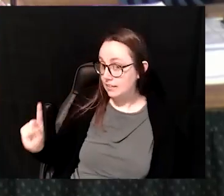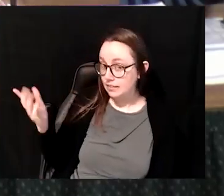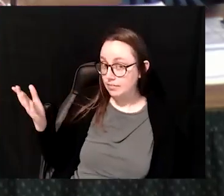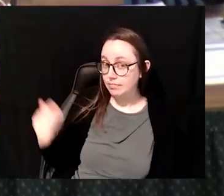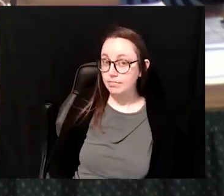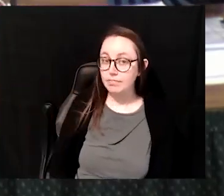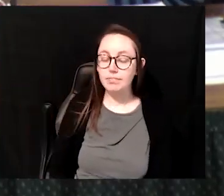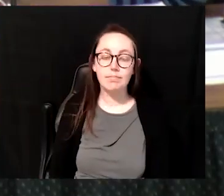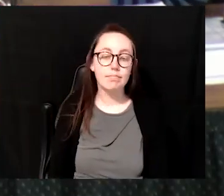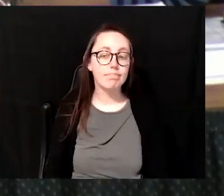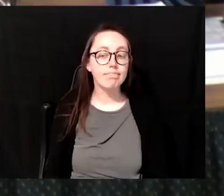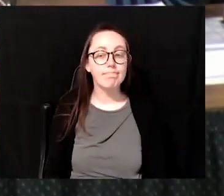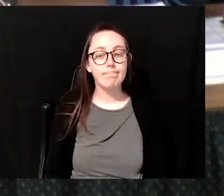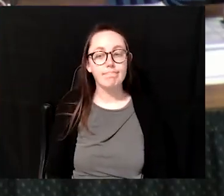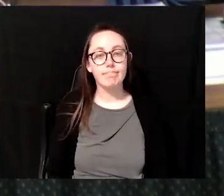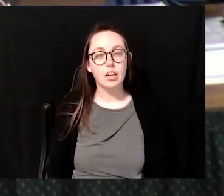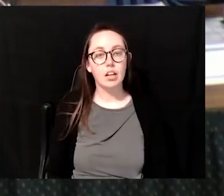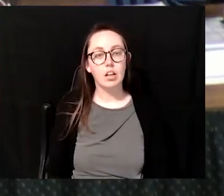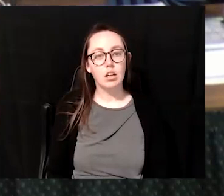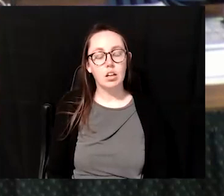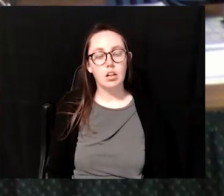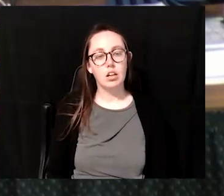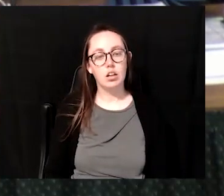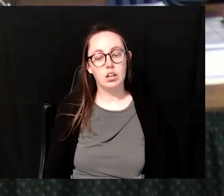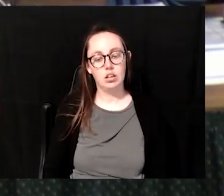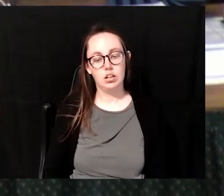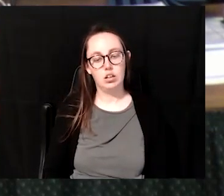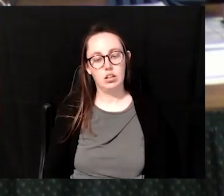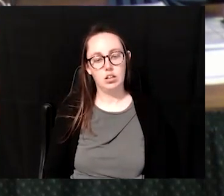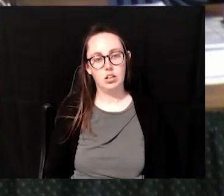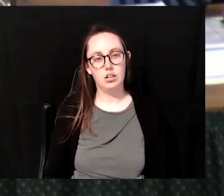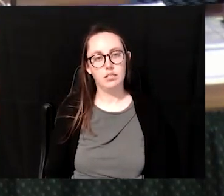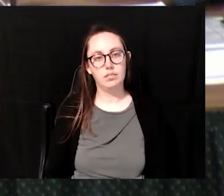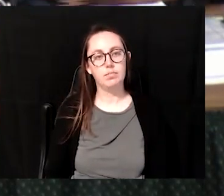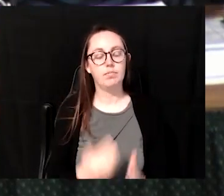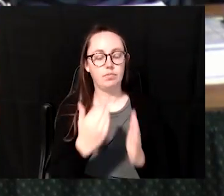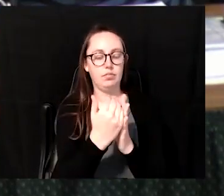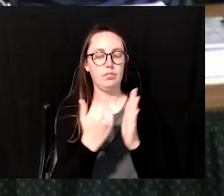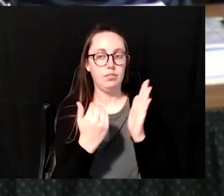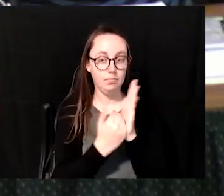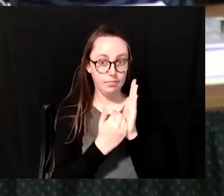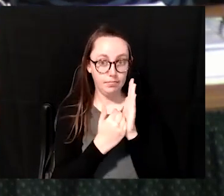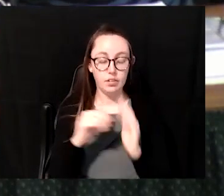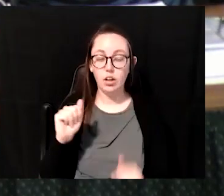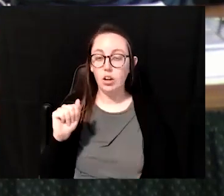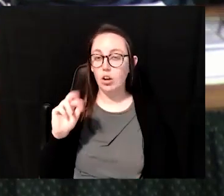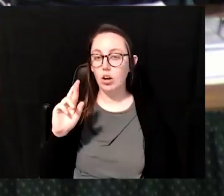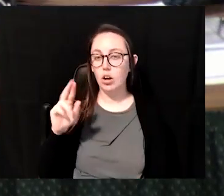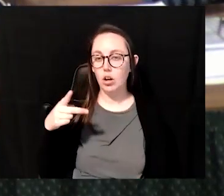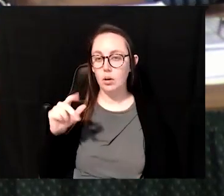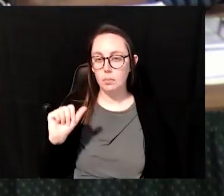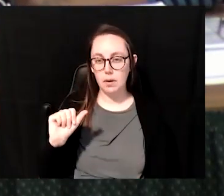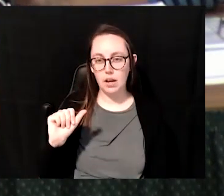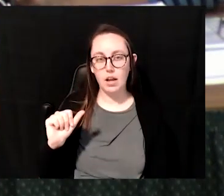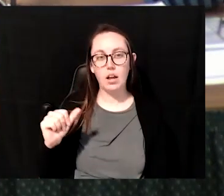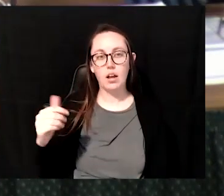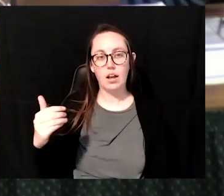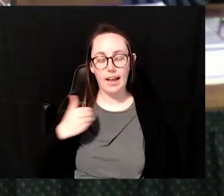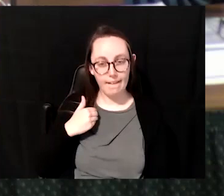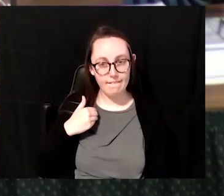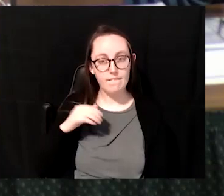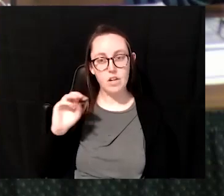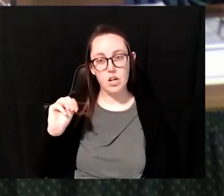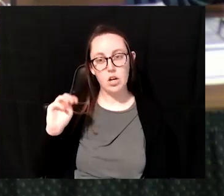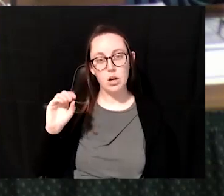um I have you know right in the in the next item in the arpa funding there's the mobile crisis team